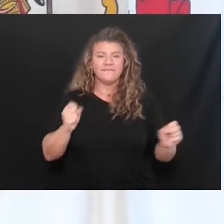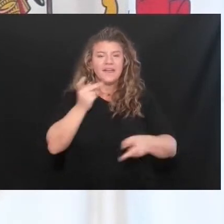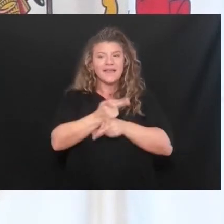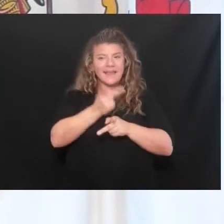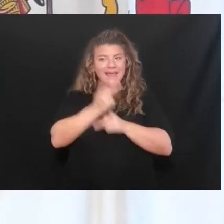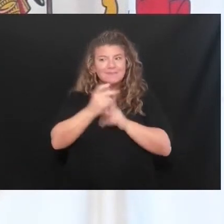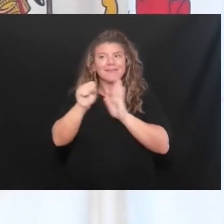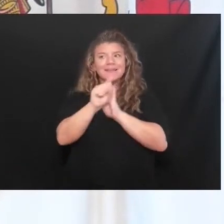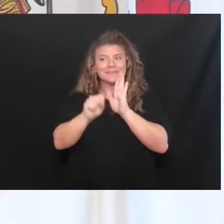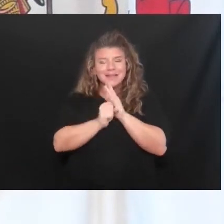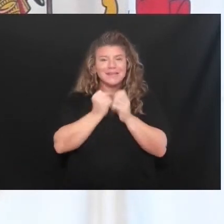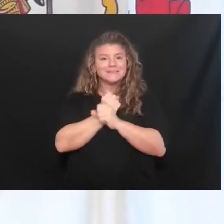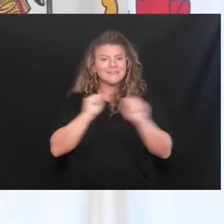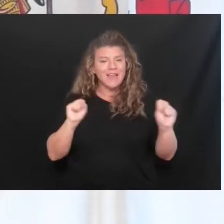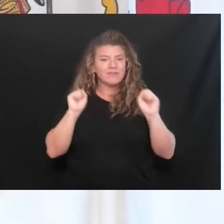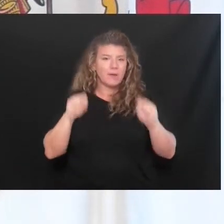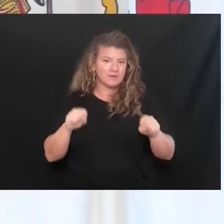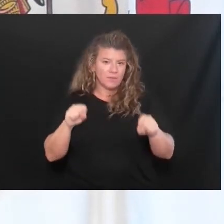I can possibly keep us.